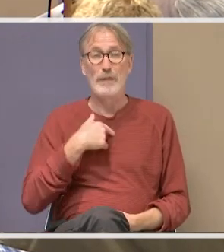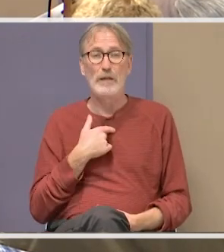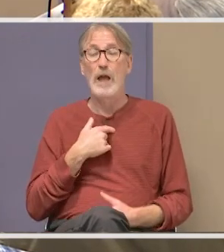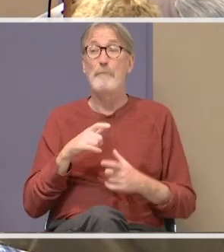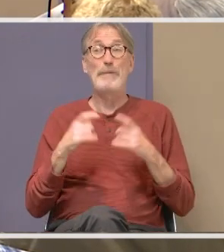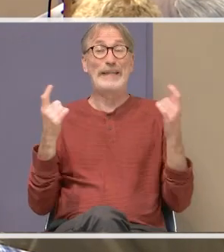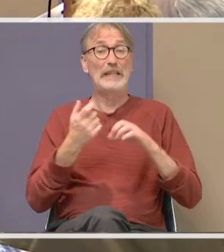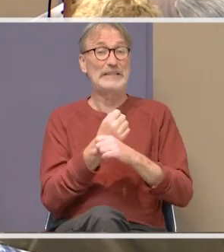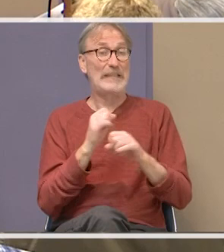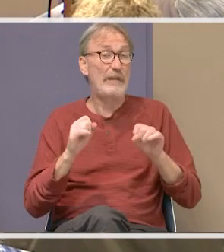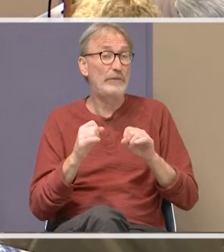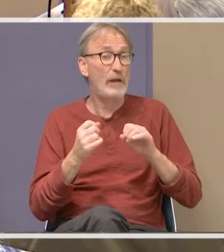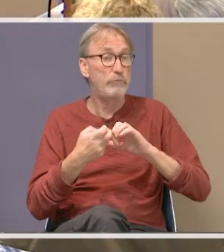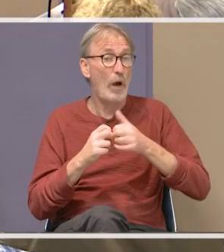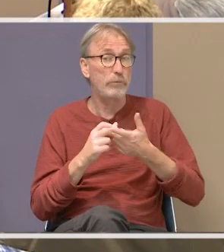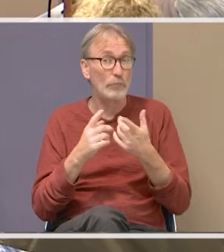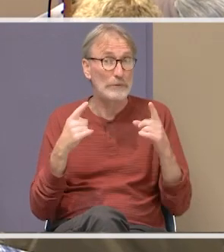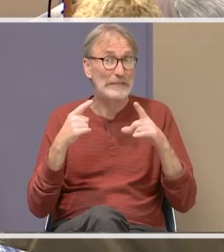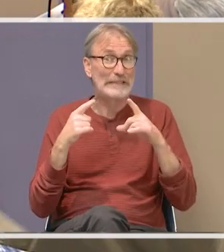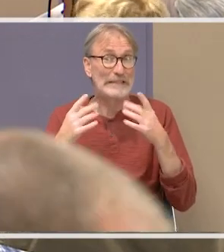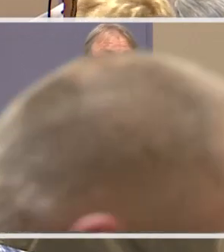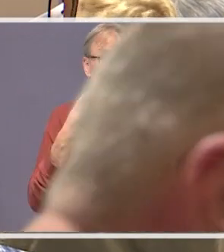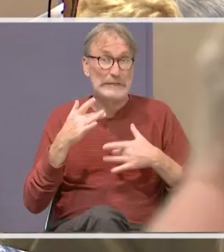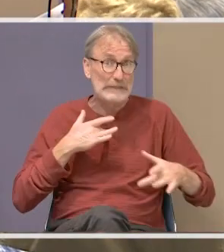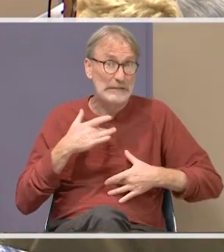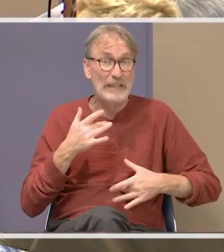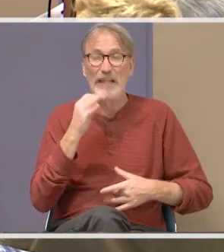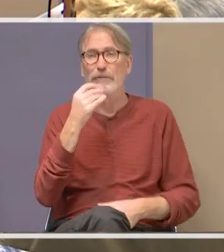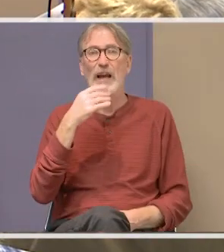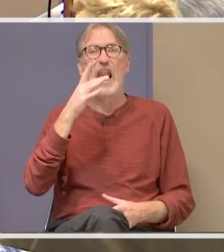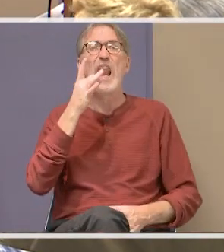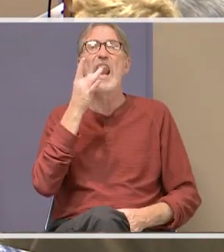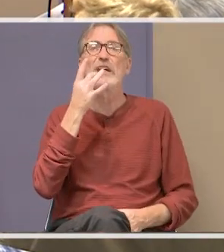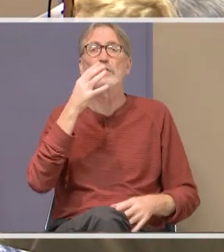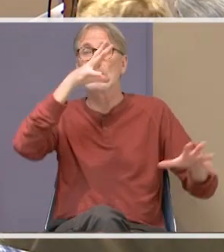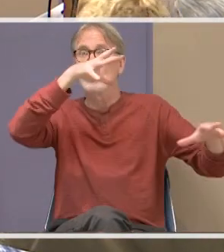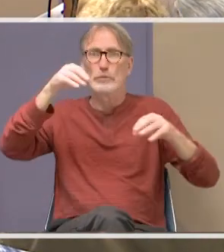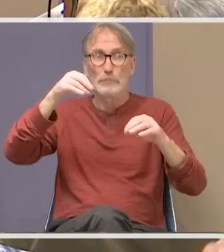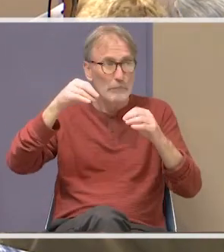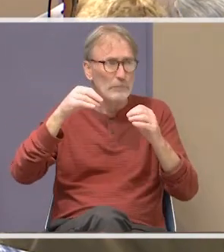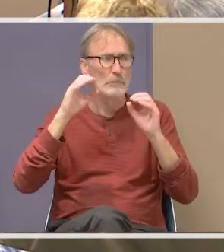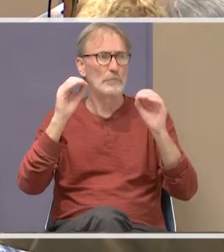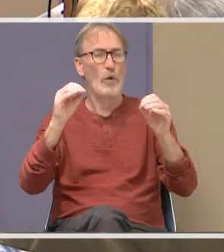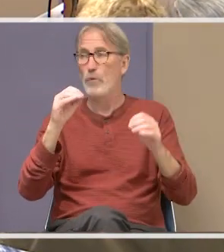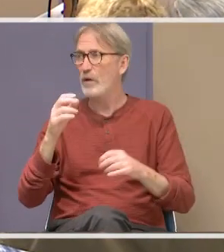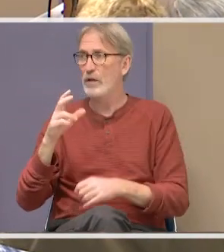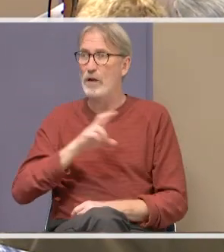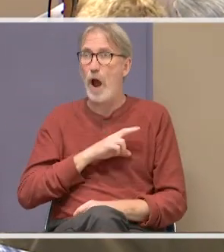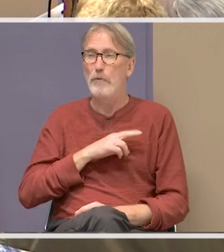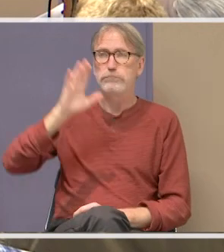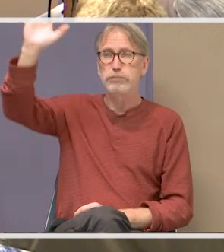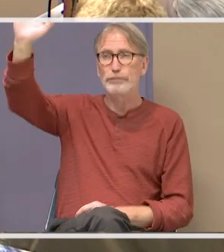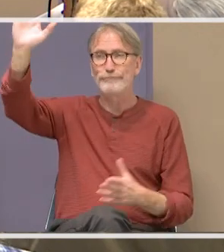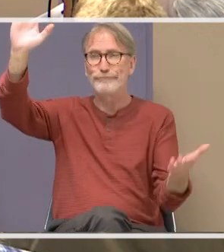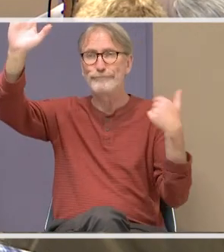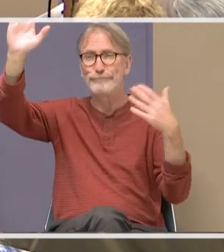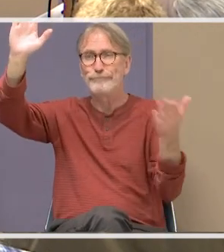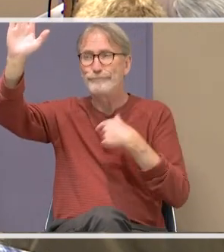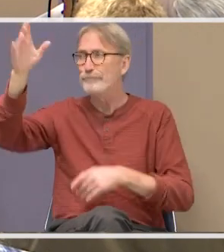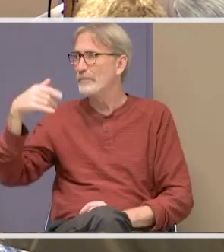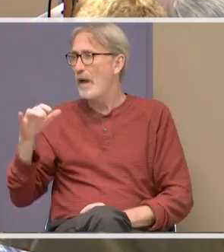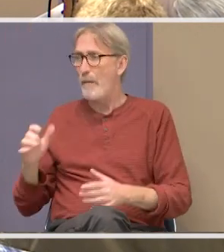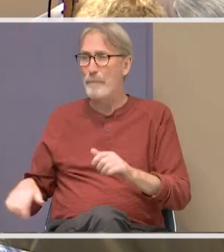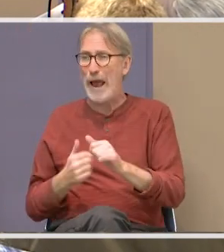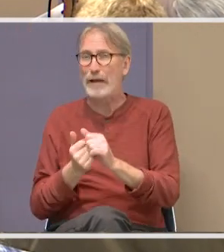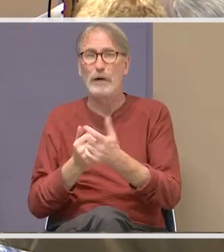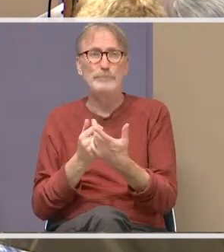biggest safety issue with the entire intersection is when the power goes out. There's no police there. There's no backup power.